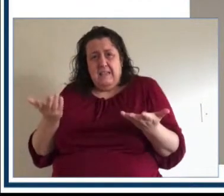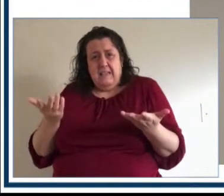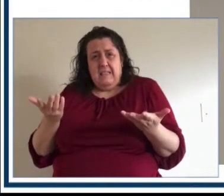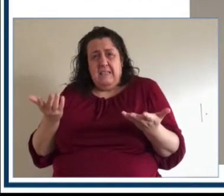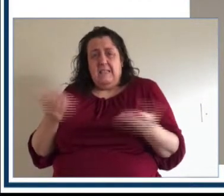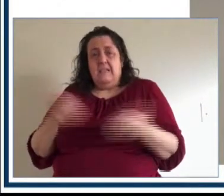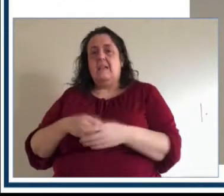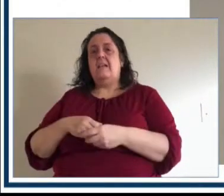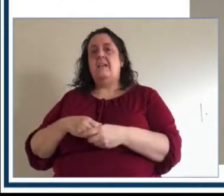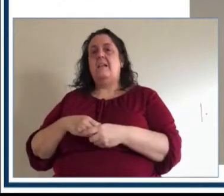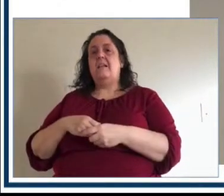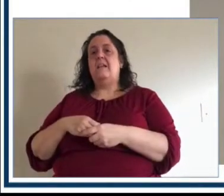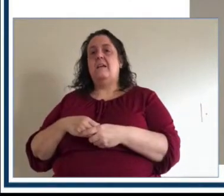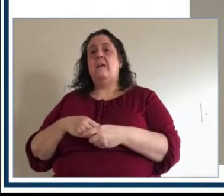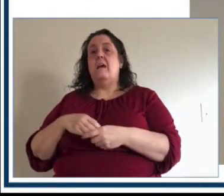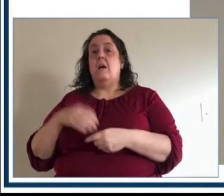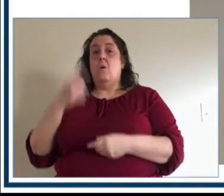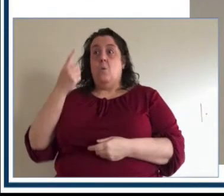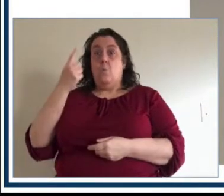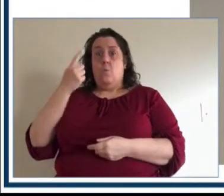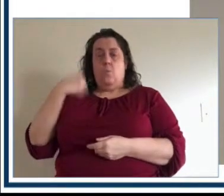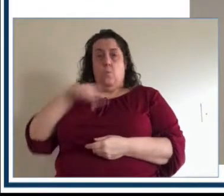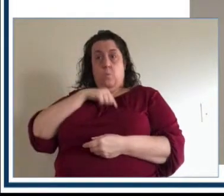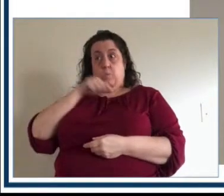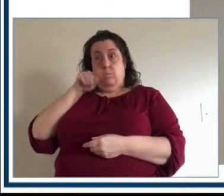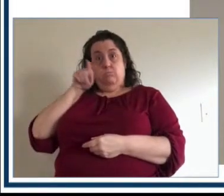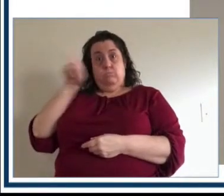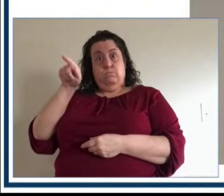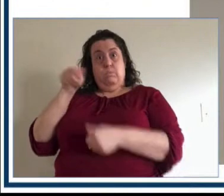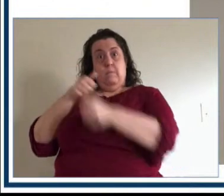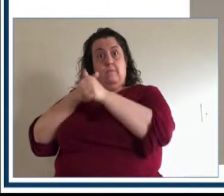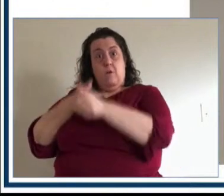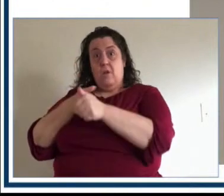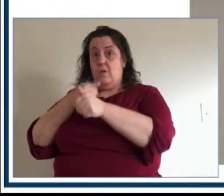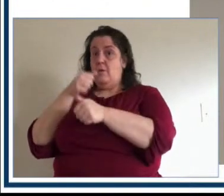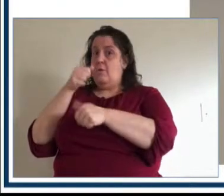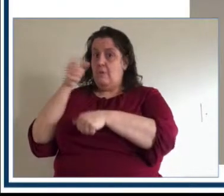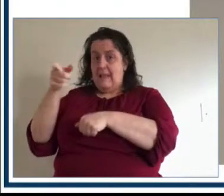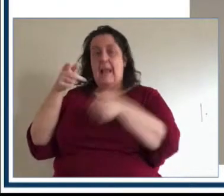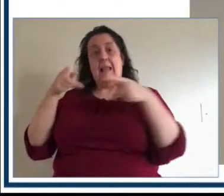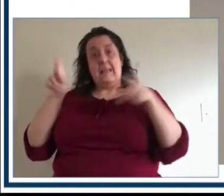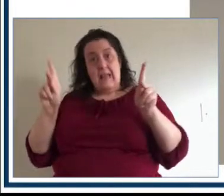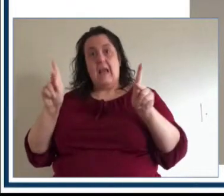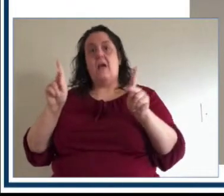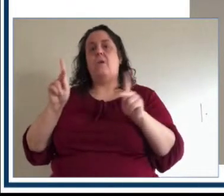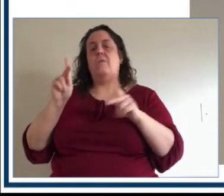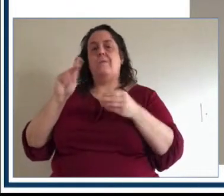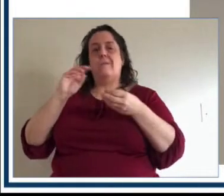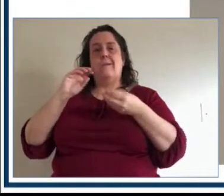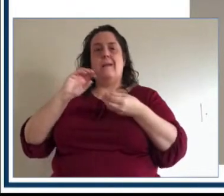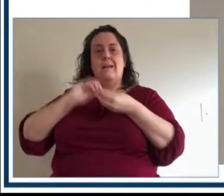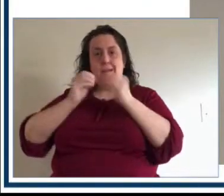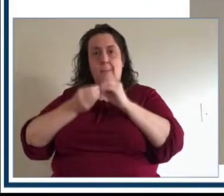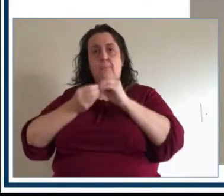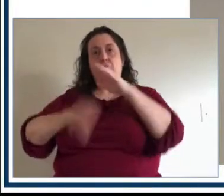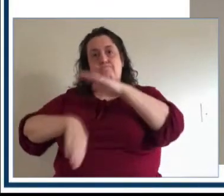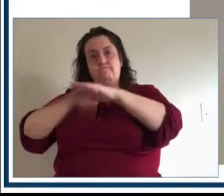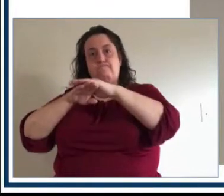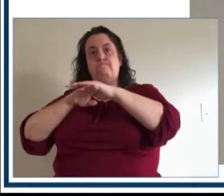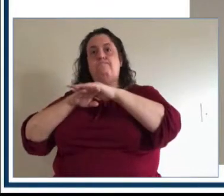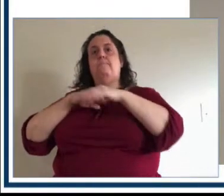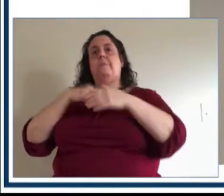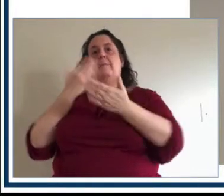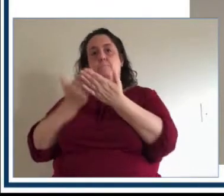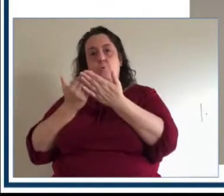about that, but they were actually, what they held was based on the gathering numbers that were allowed, the requirement for proof of vaccination, where